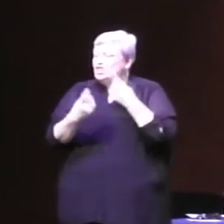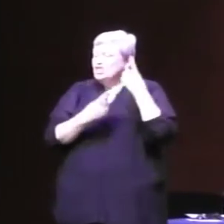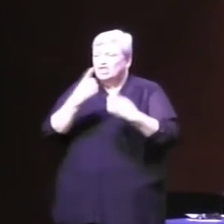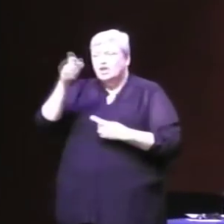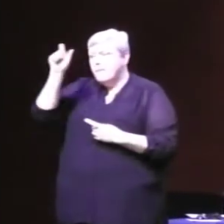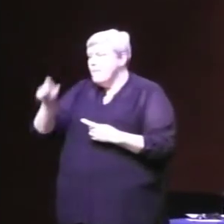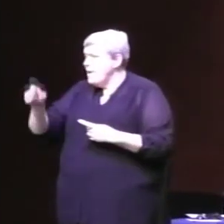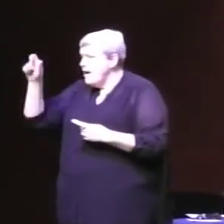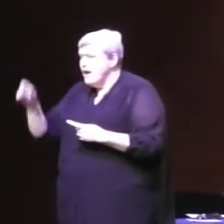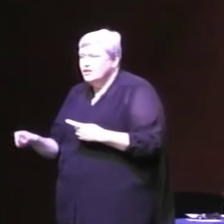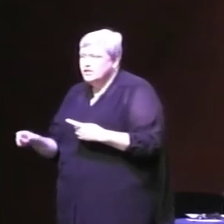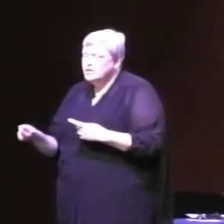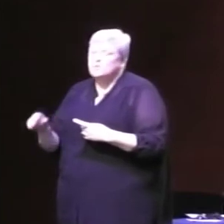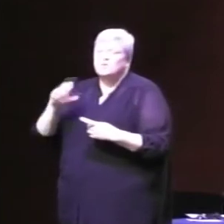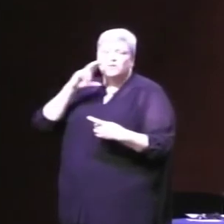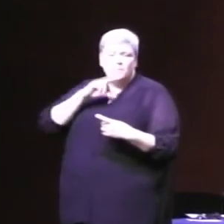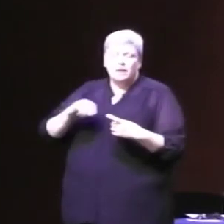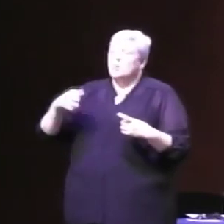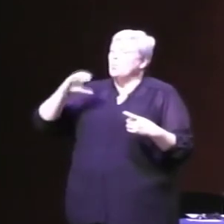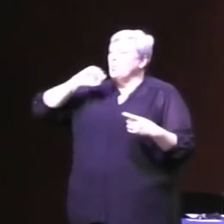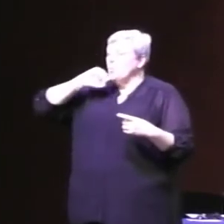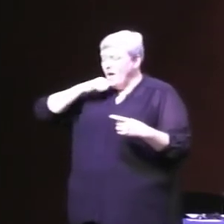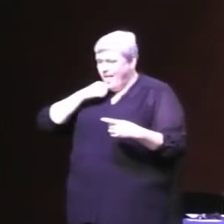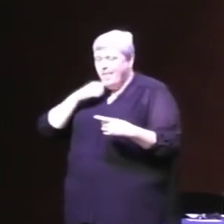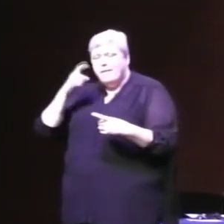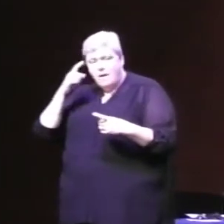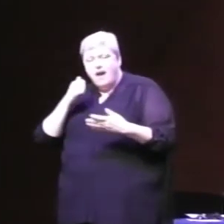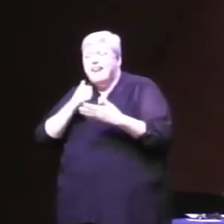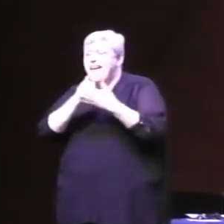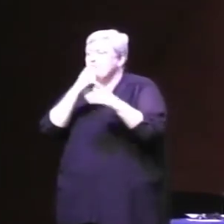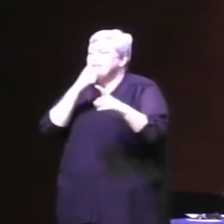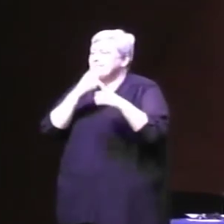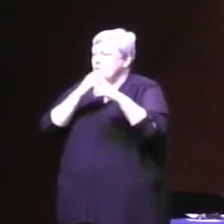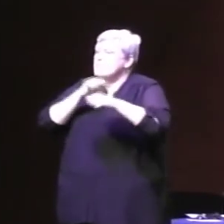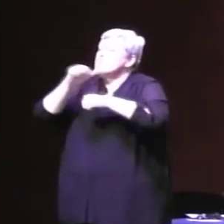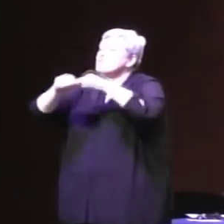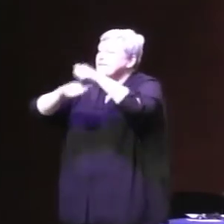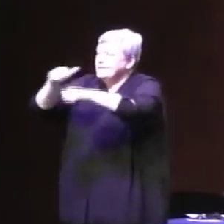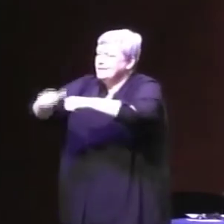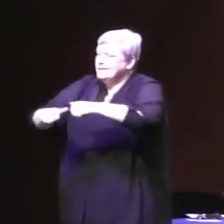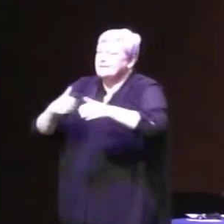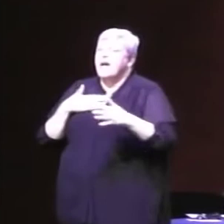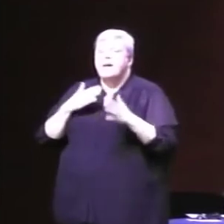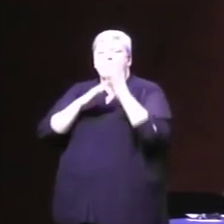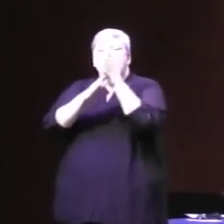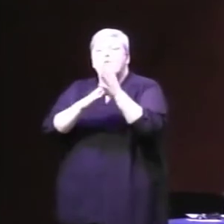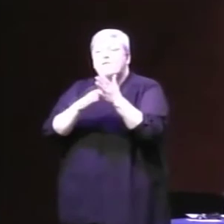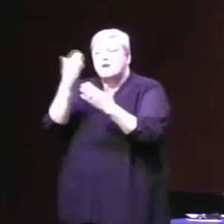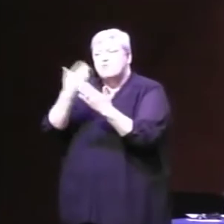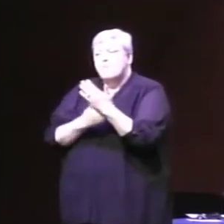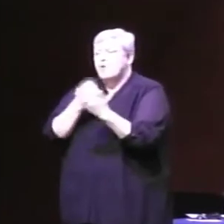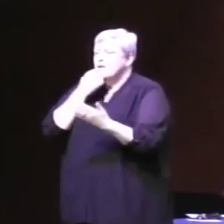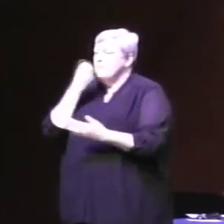wishing to speak will be taken, but it will help to speed up proceedings. I move report number 3.